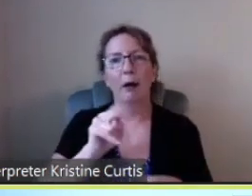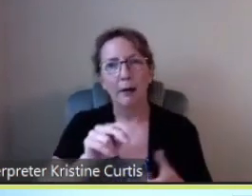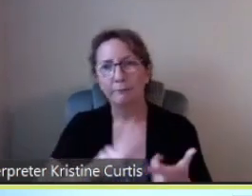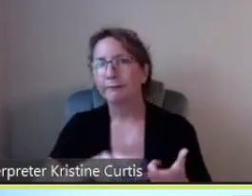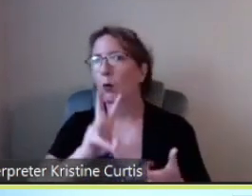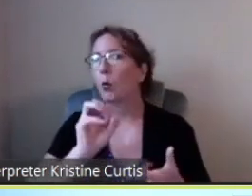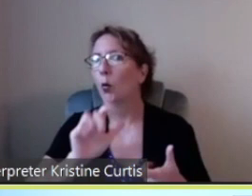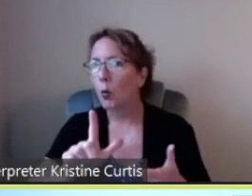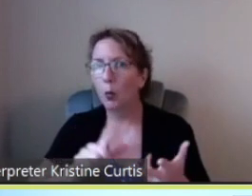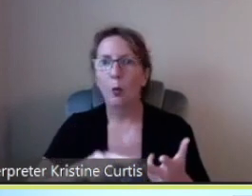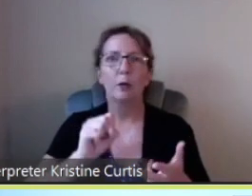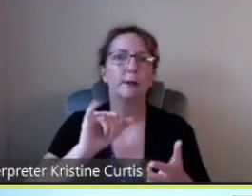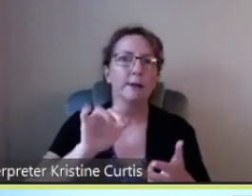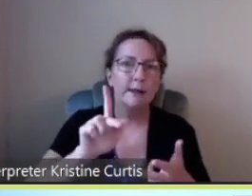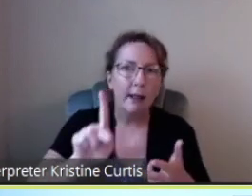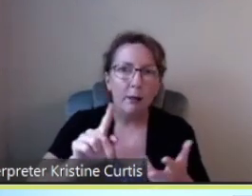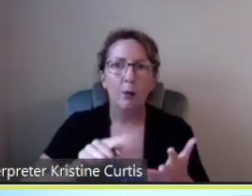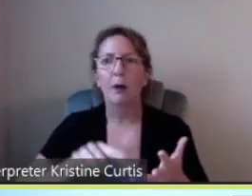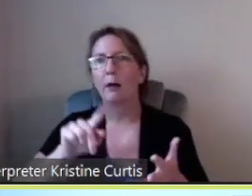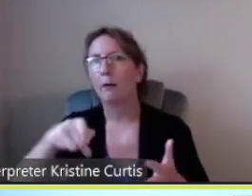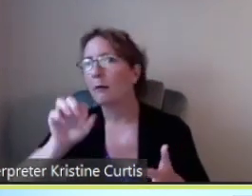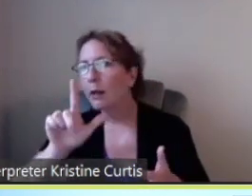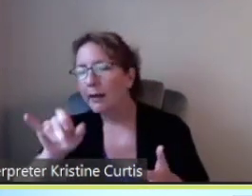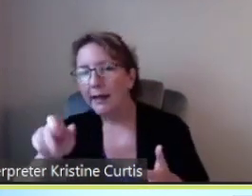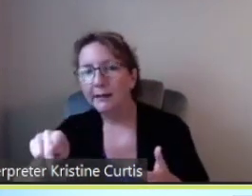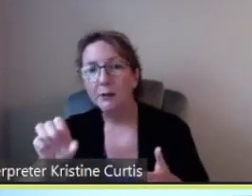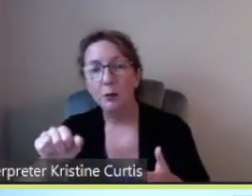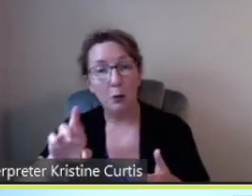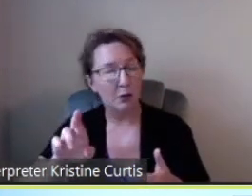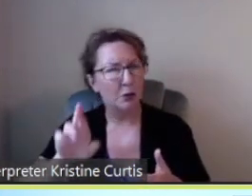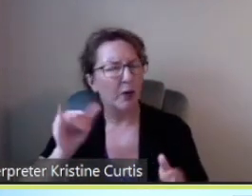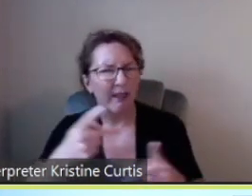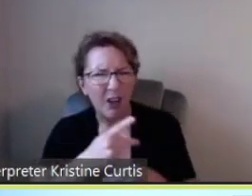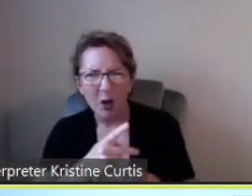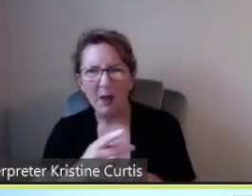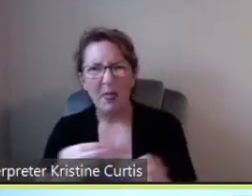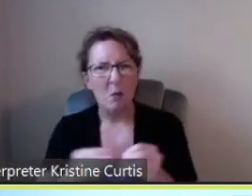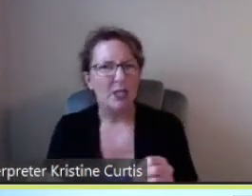So the general pattern we found from our result is that the denser fabrics